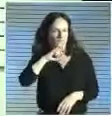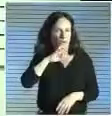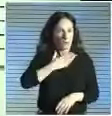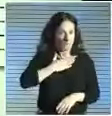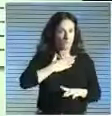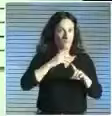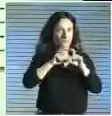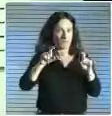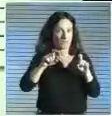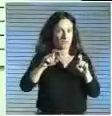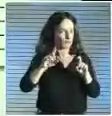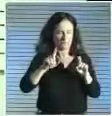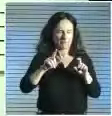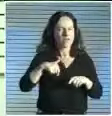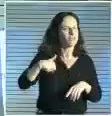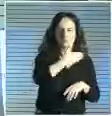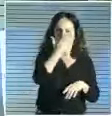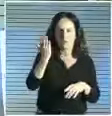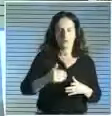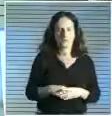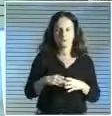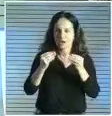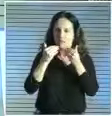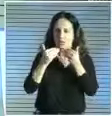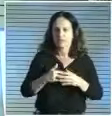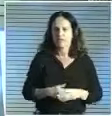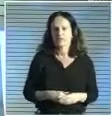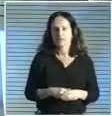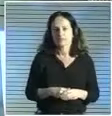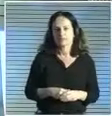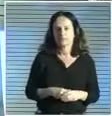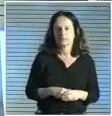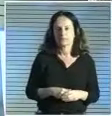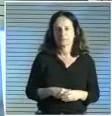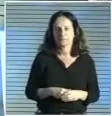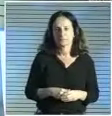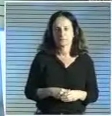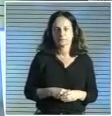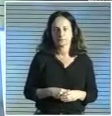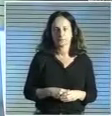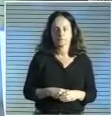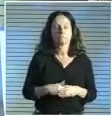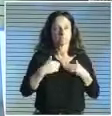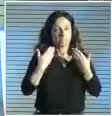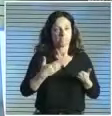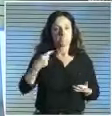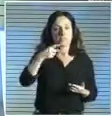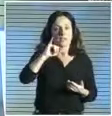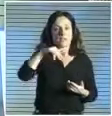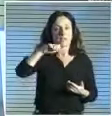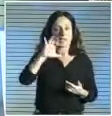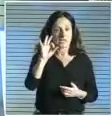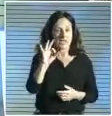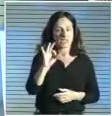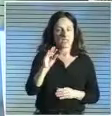you, Sarah. And as how does your business really connect with the community that you operate within to move forward